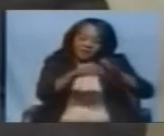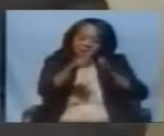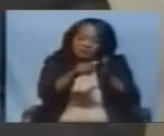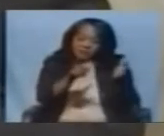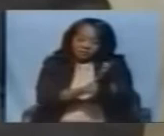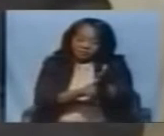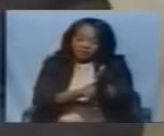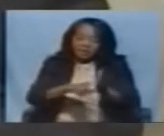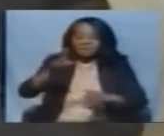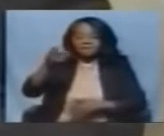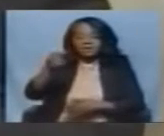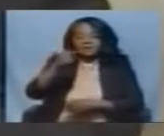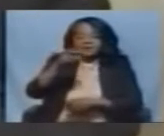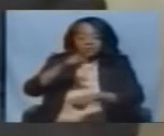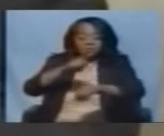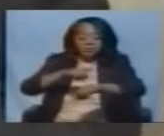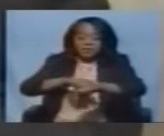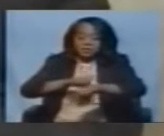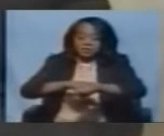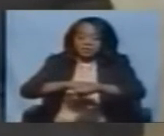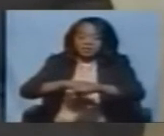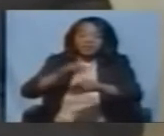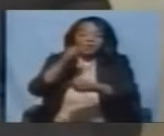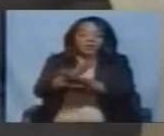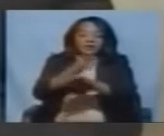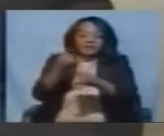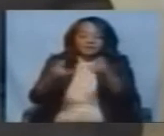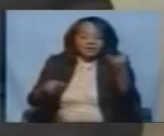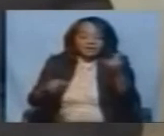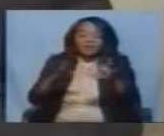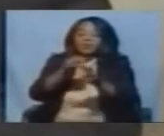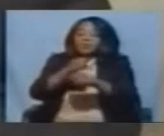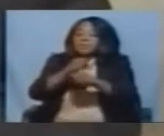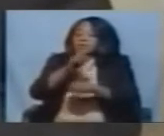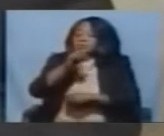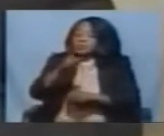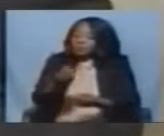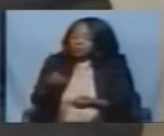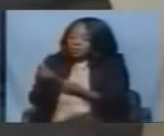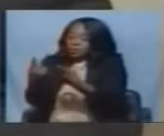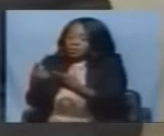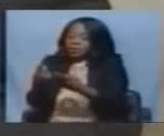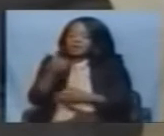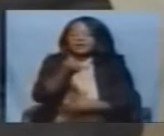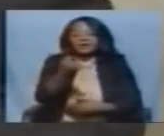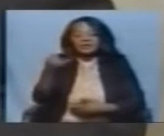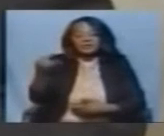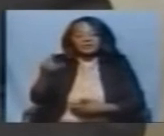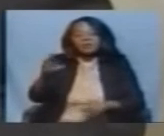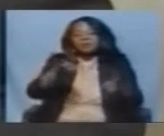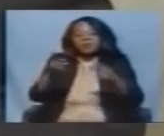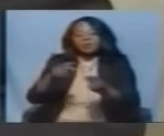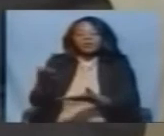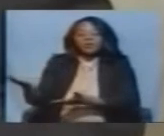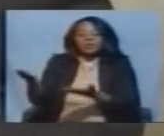grace period that was given for that has actually elapsed. So we are going there and making sure that we deal with those issues and take those people that